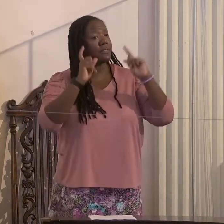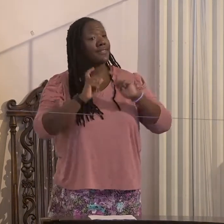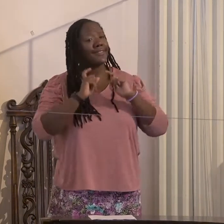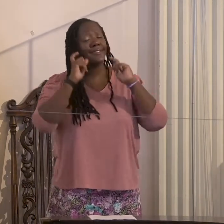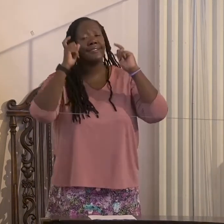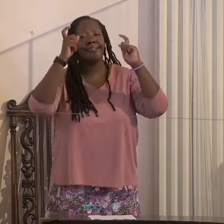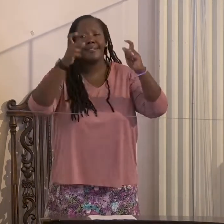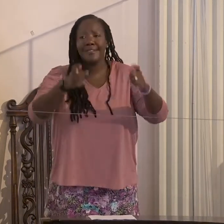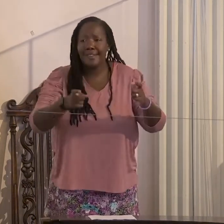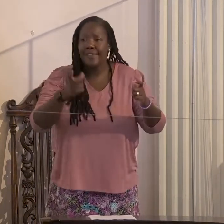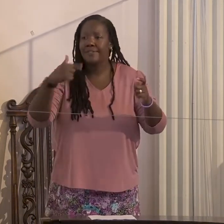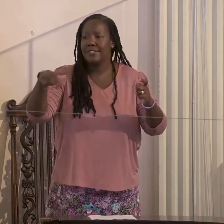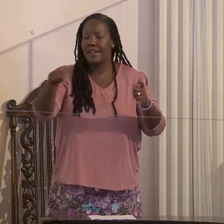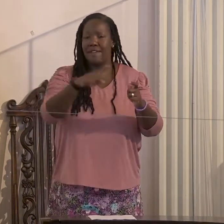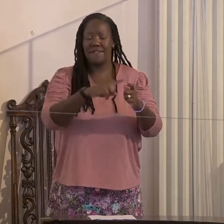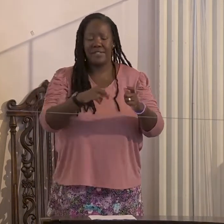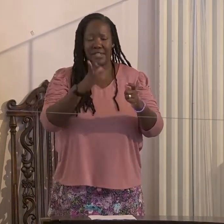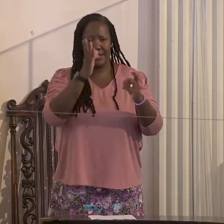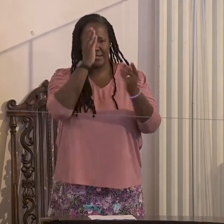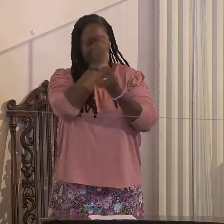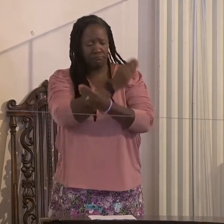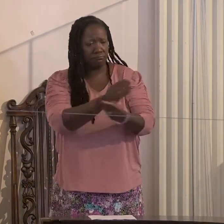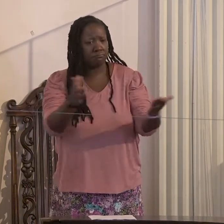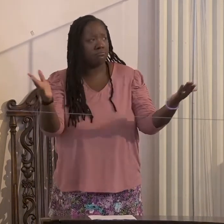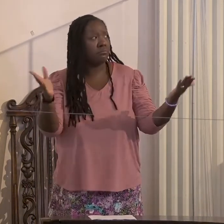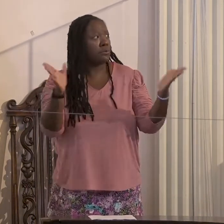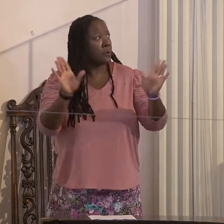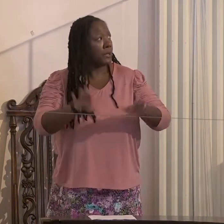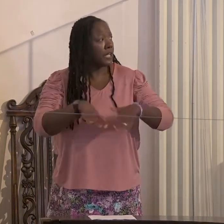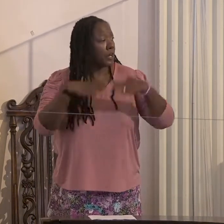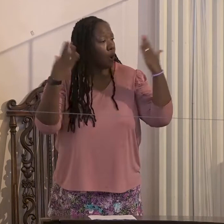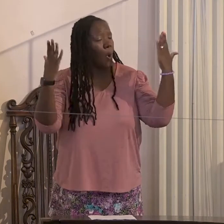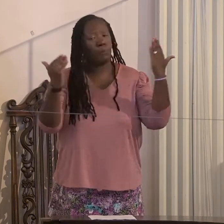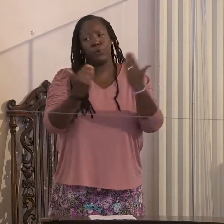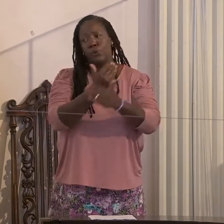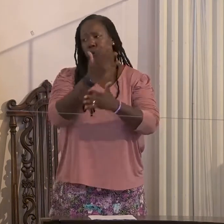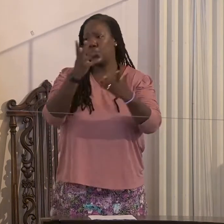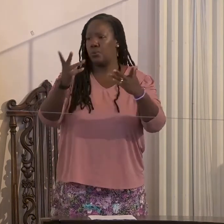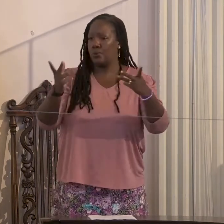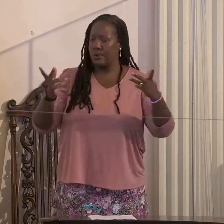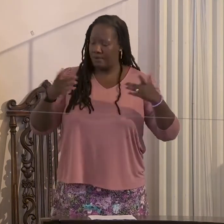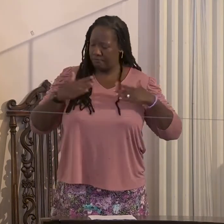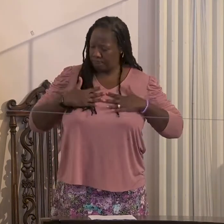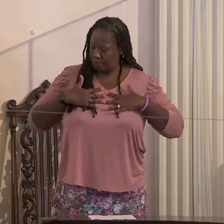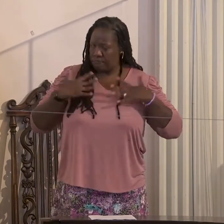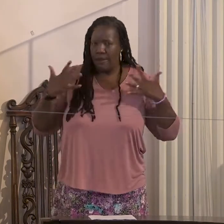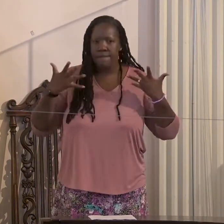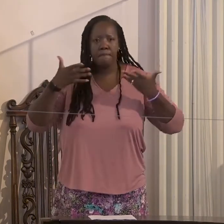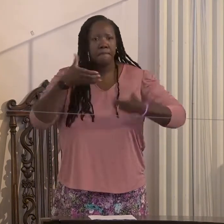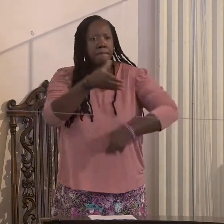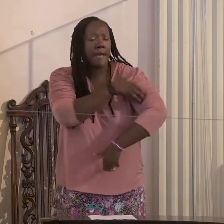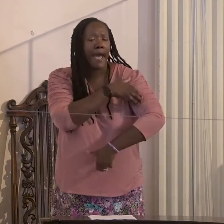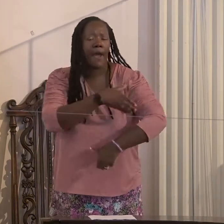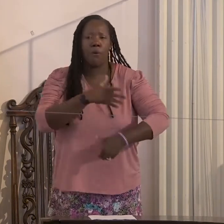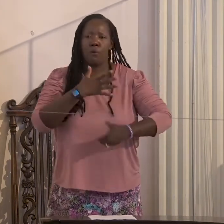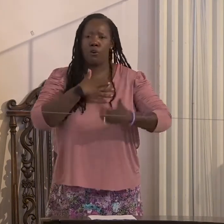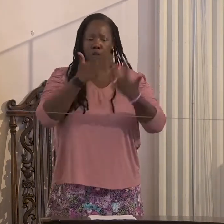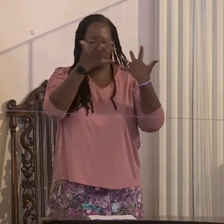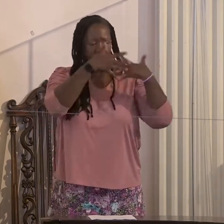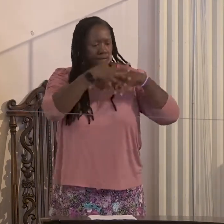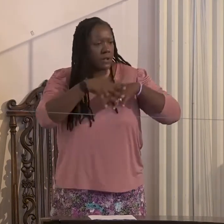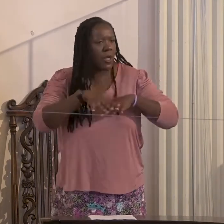of disorientation that opened up new places of power and of slow limbs.